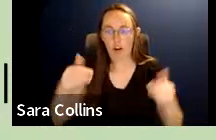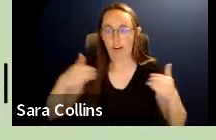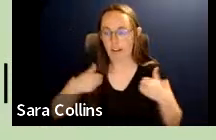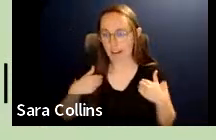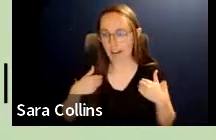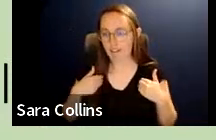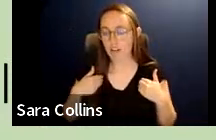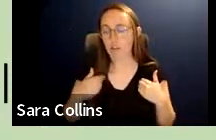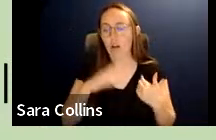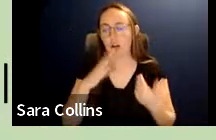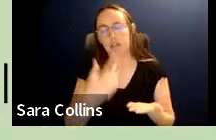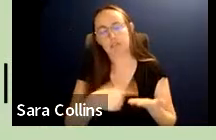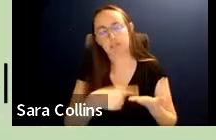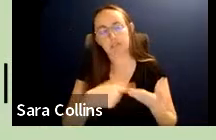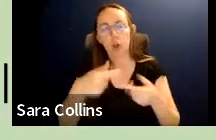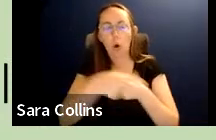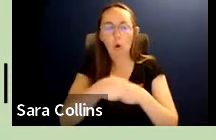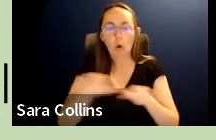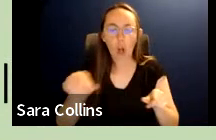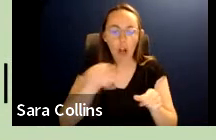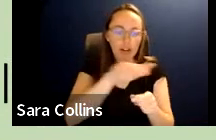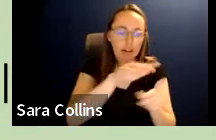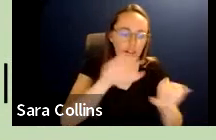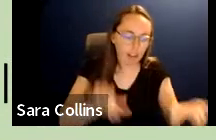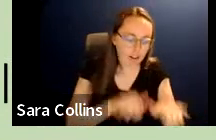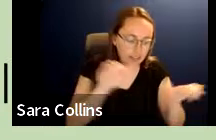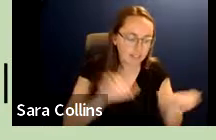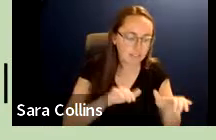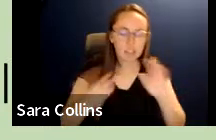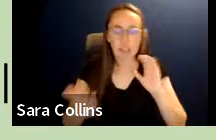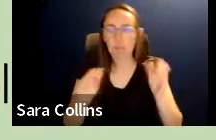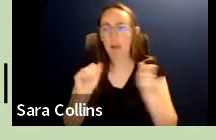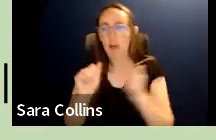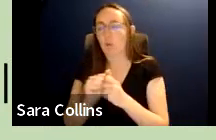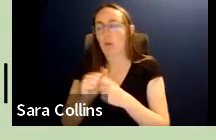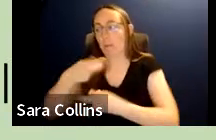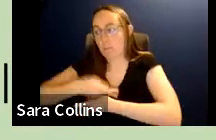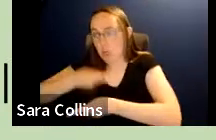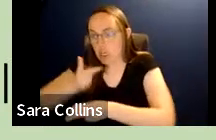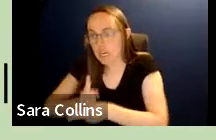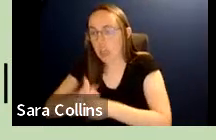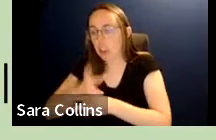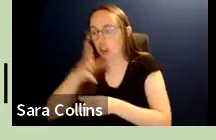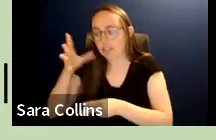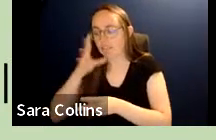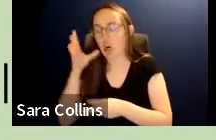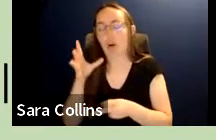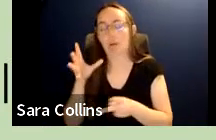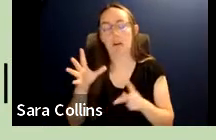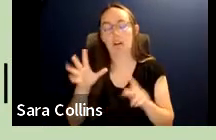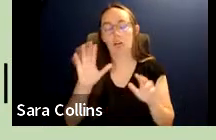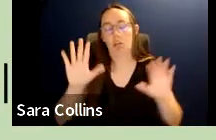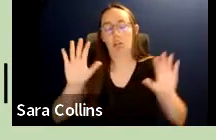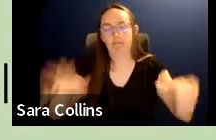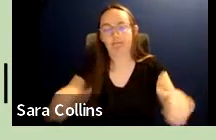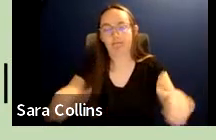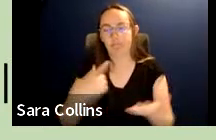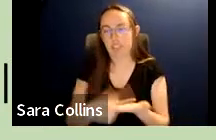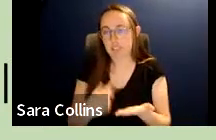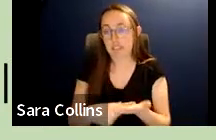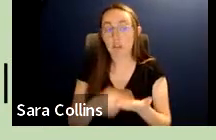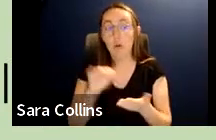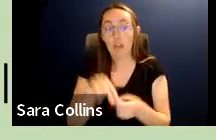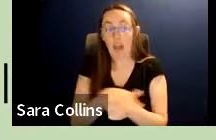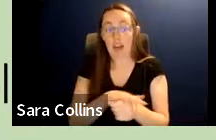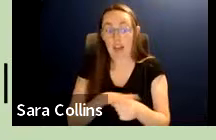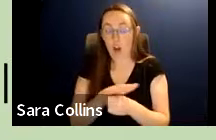as gardening activities versus production farming is taking place. And that area is also paved